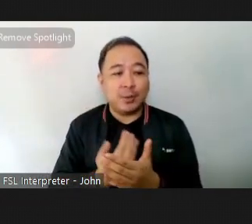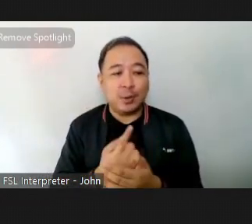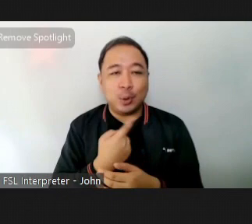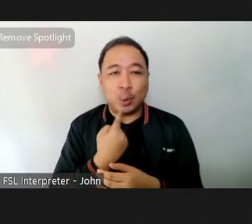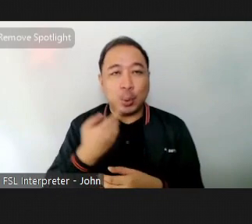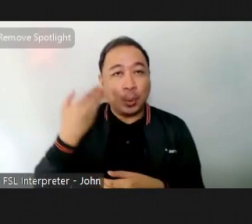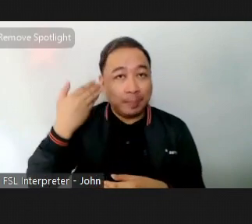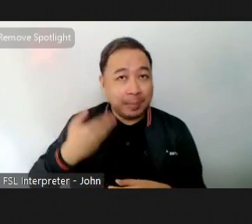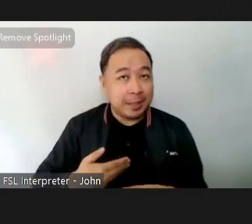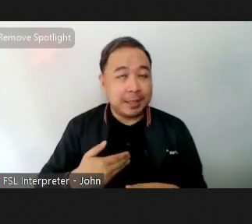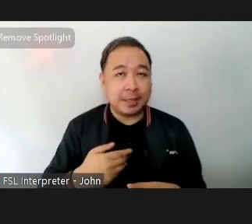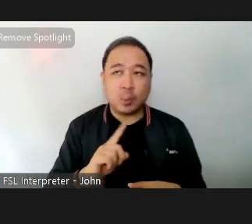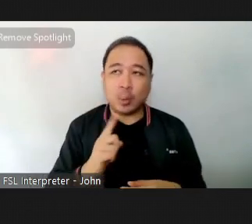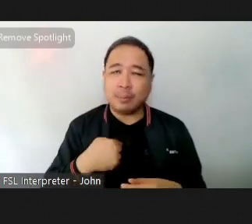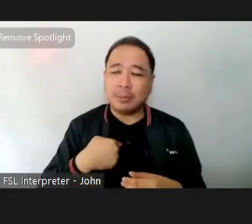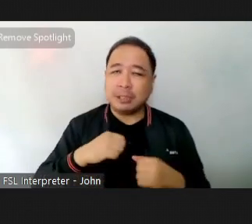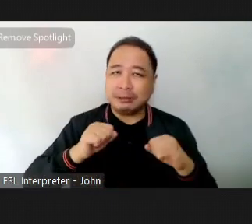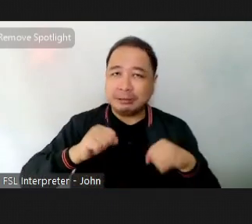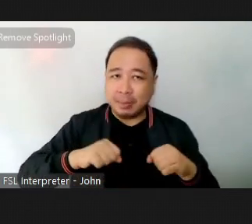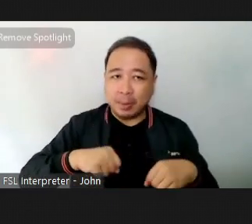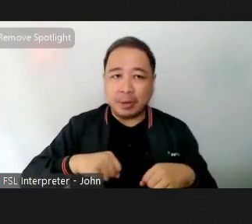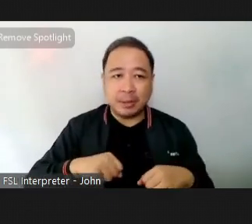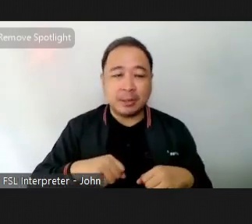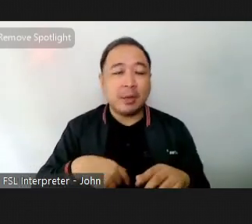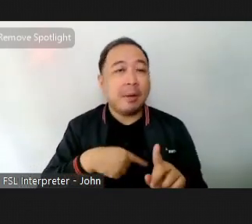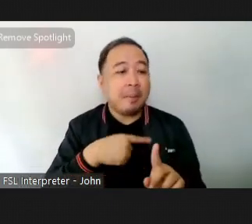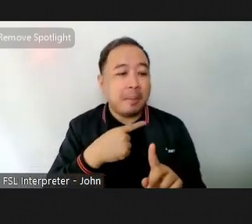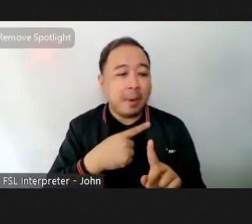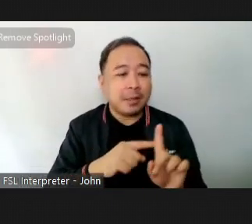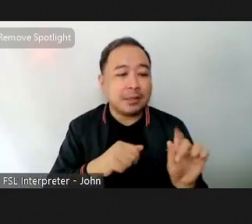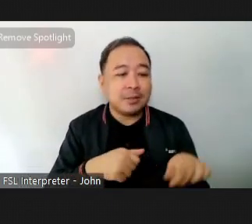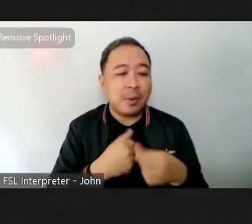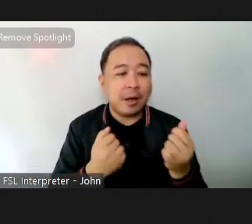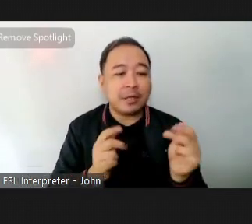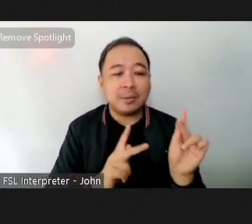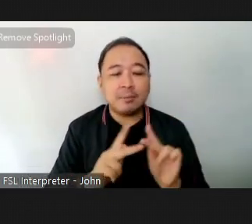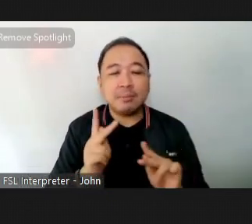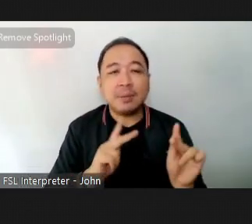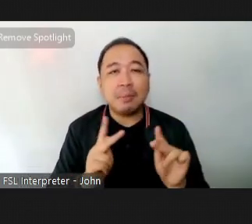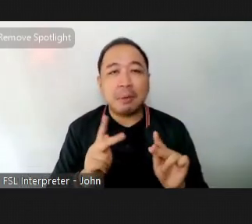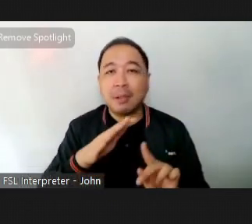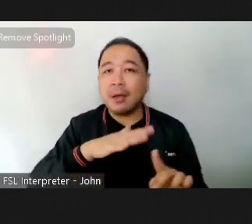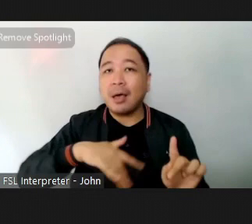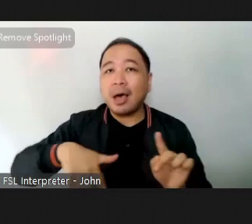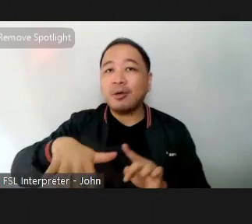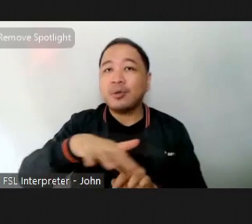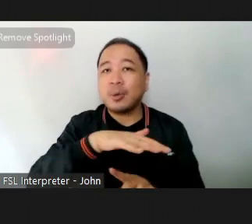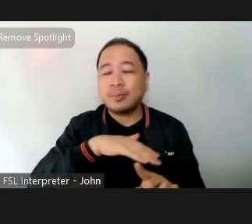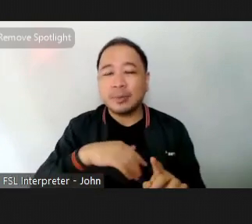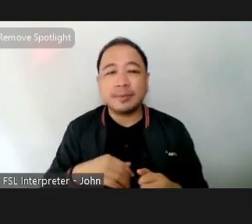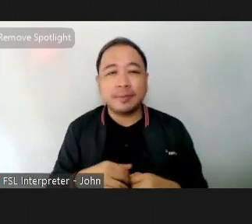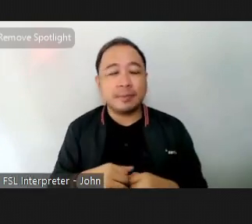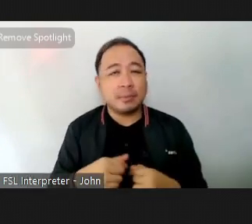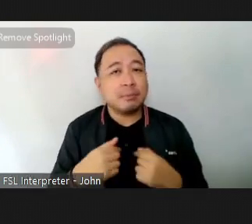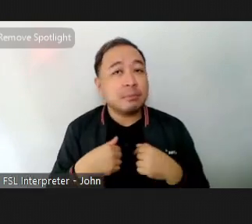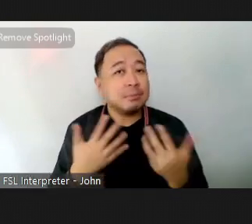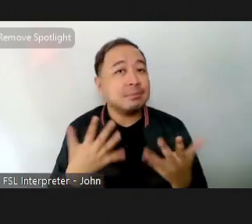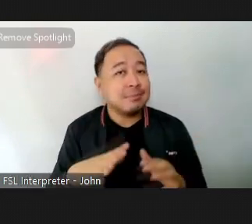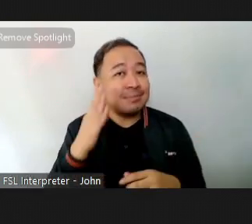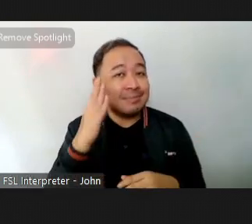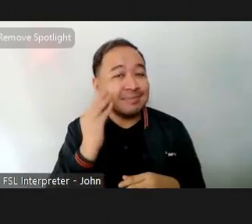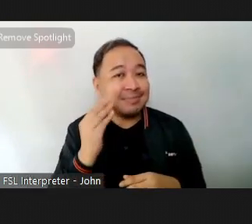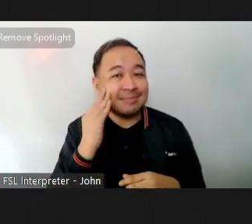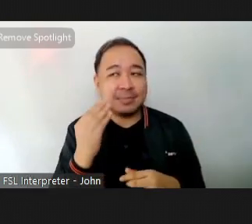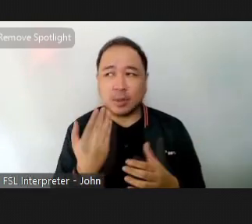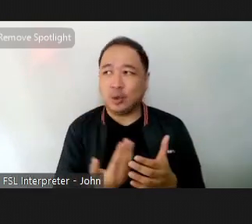what I'm capable of, as well as to the other people around me. I also did experience that new things